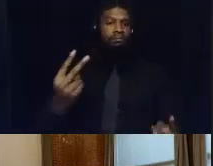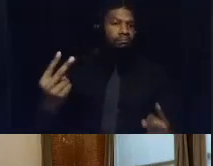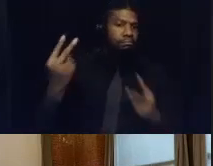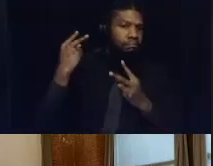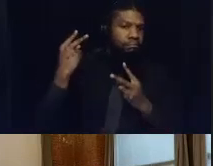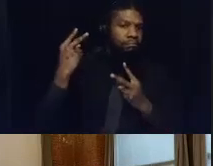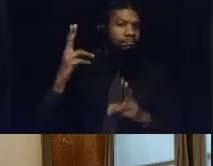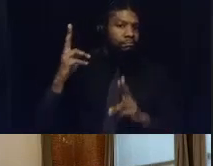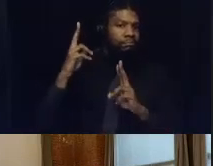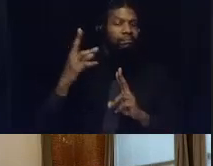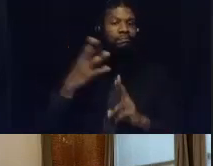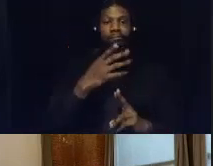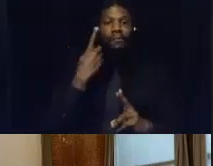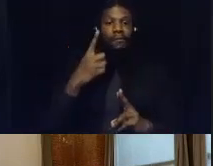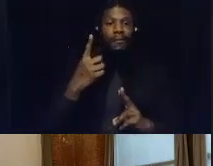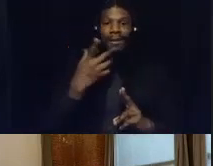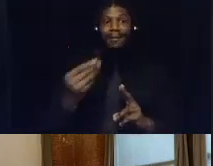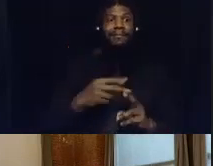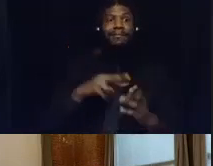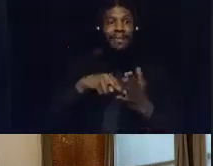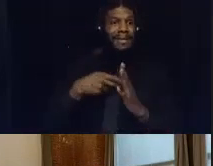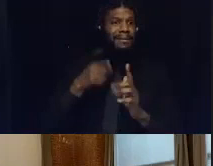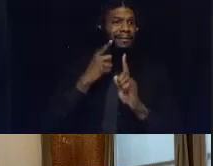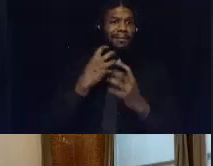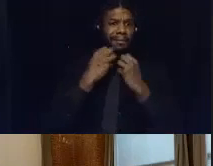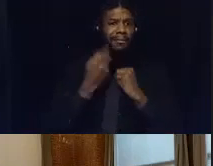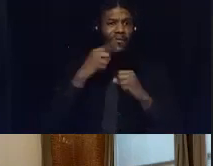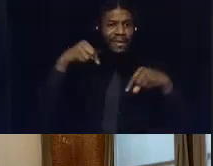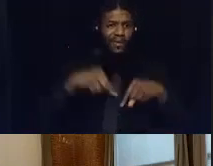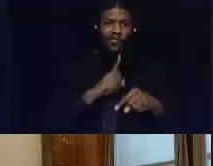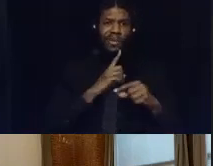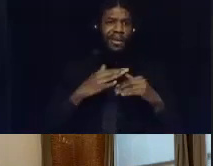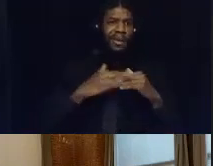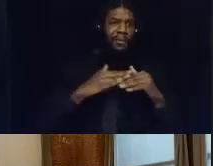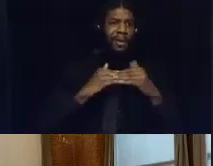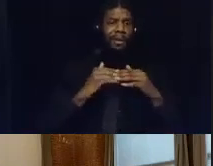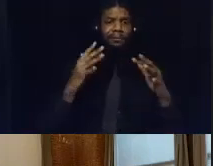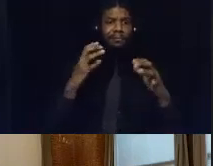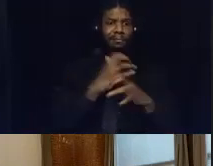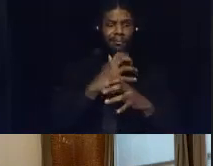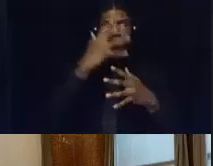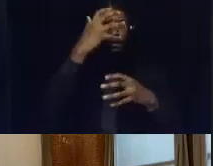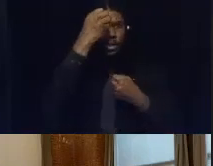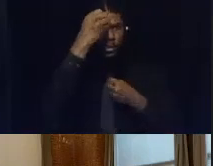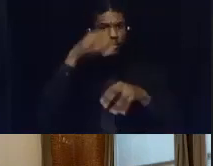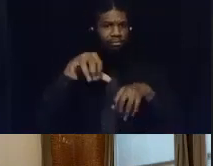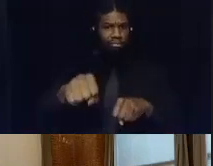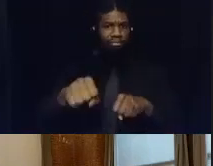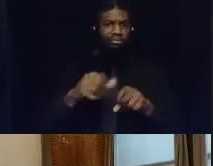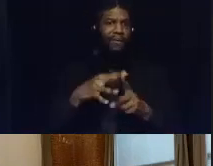existence in this complex, contemporary, colonial environment in which we're living.